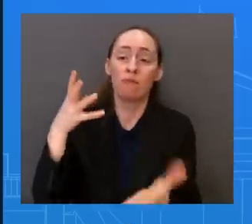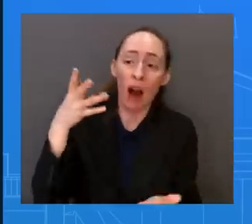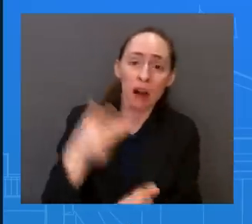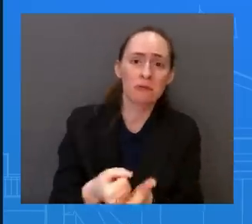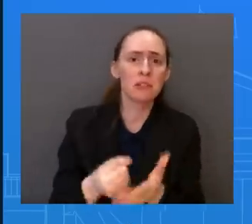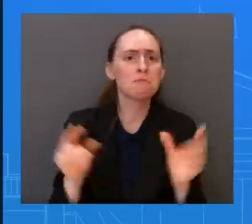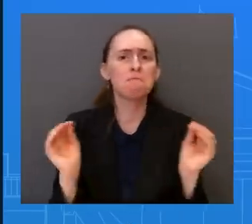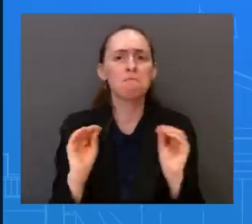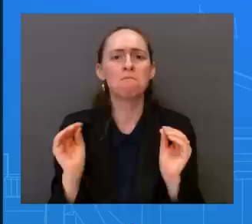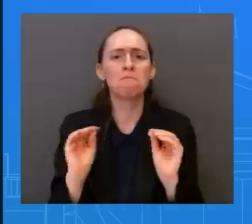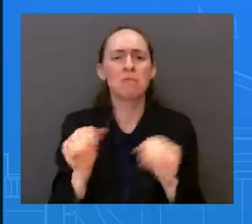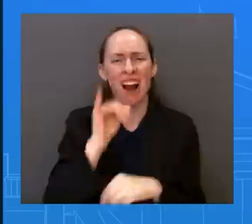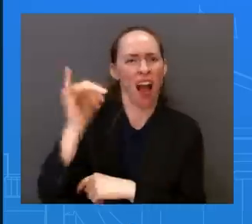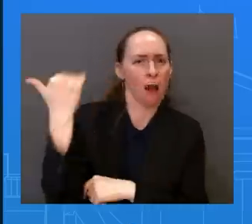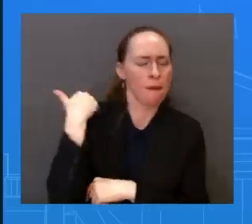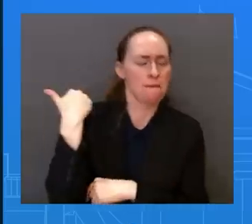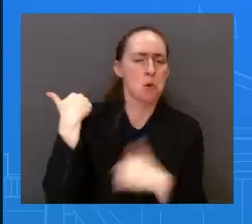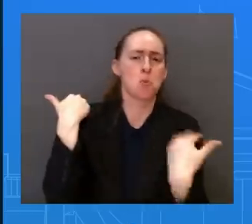into the administration,